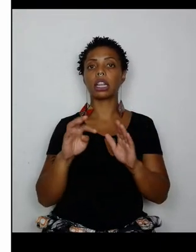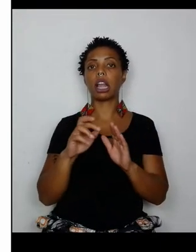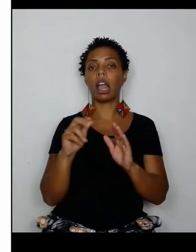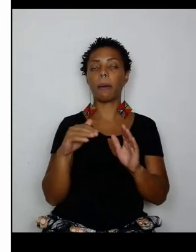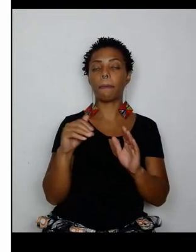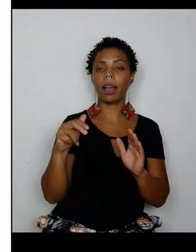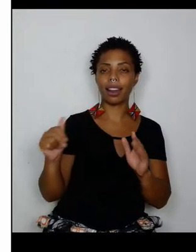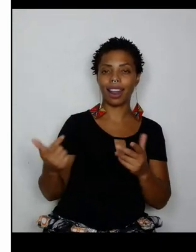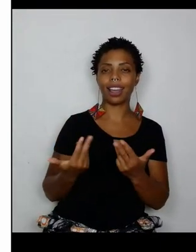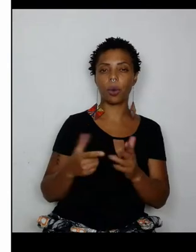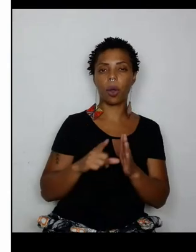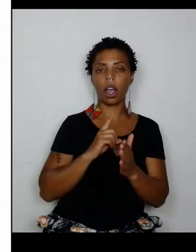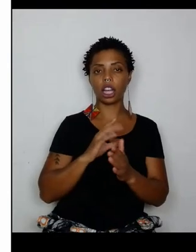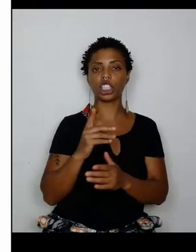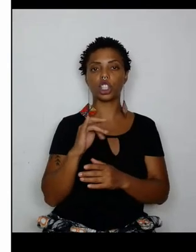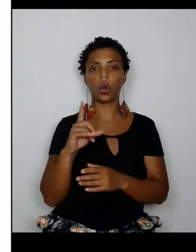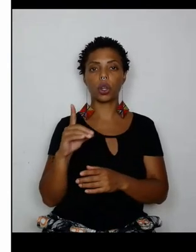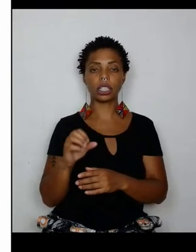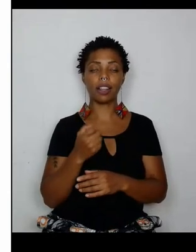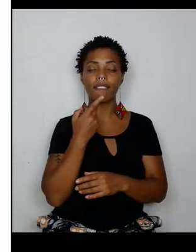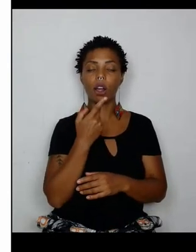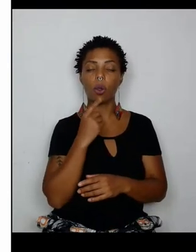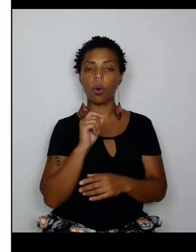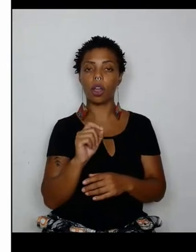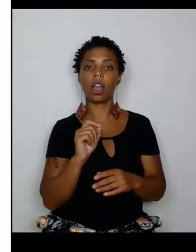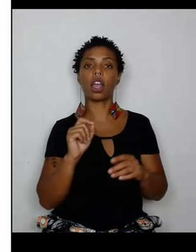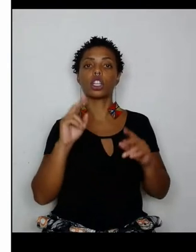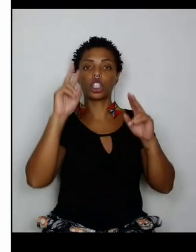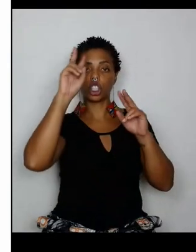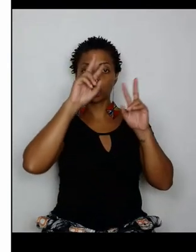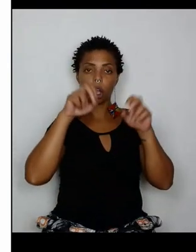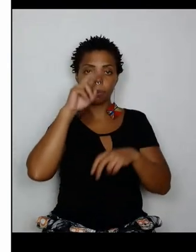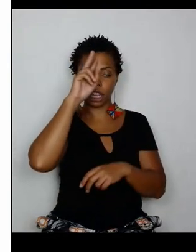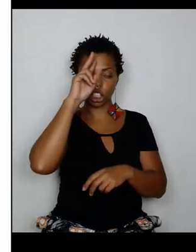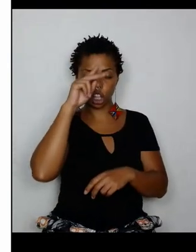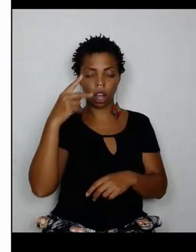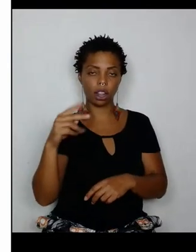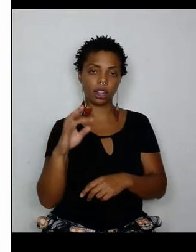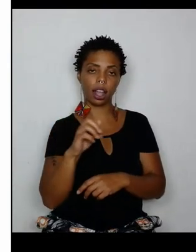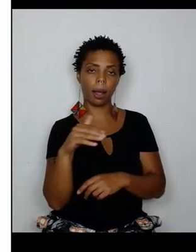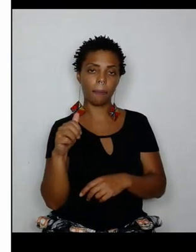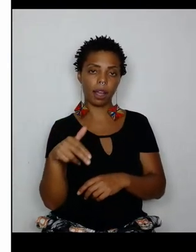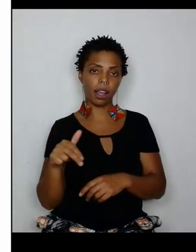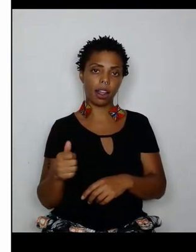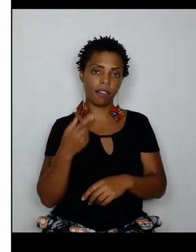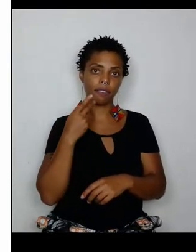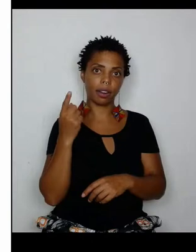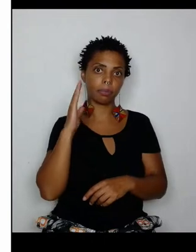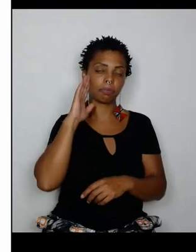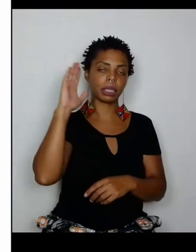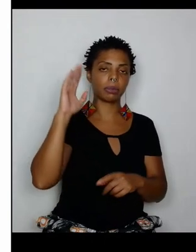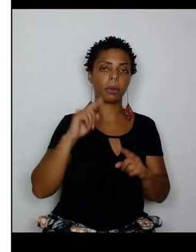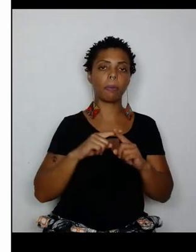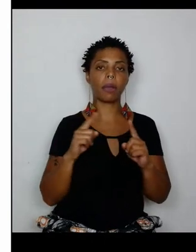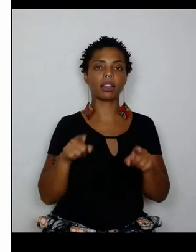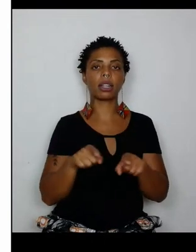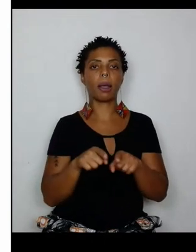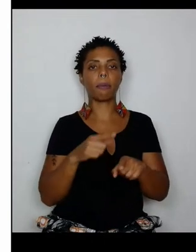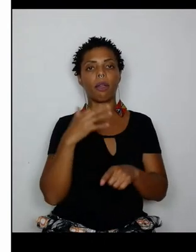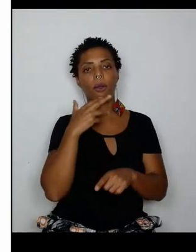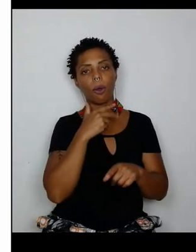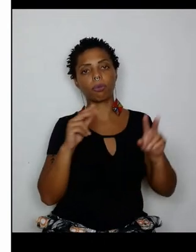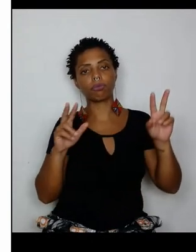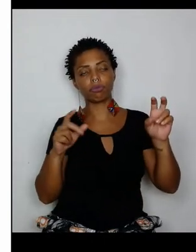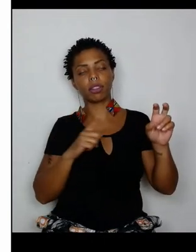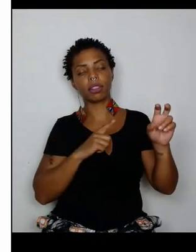thus acknowledges her agency while at the same time noting the quote clear power dynamic and subordination of teja amana